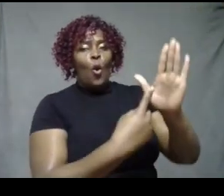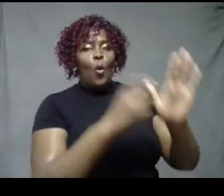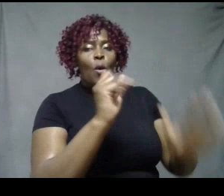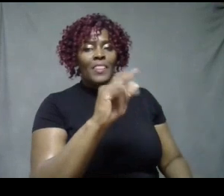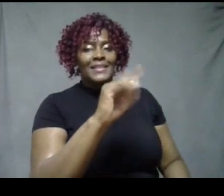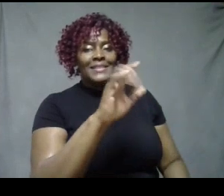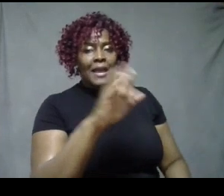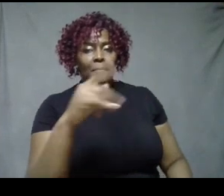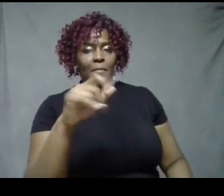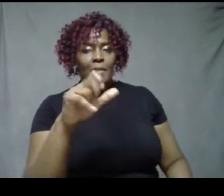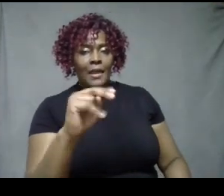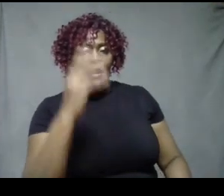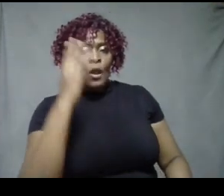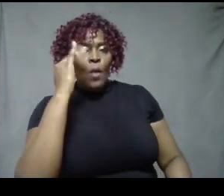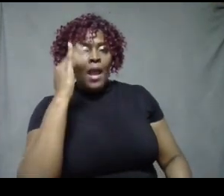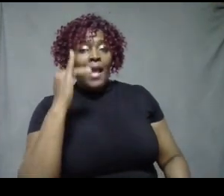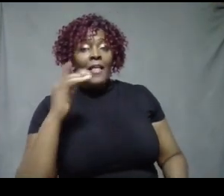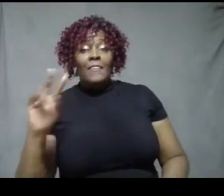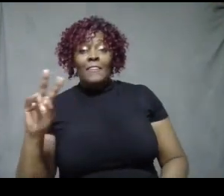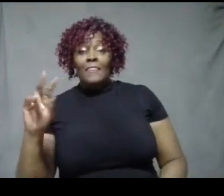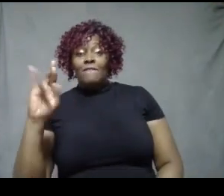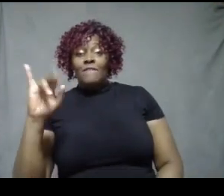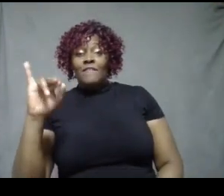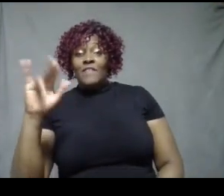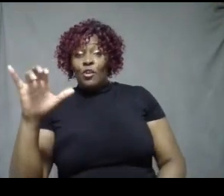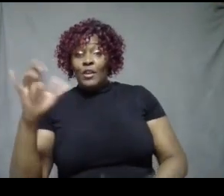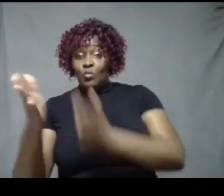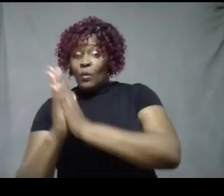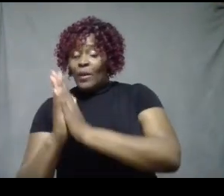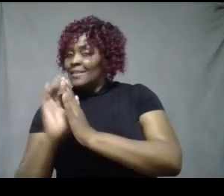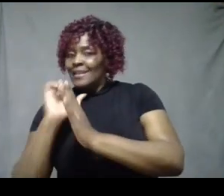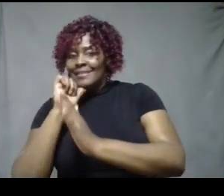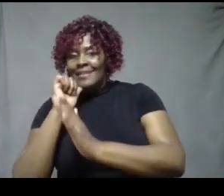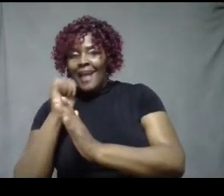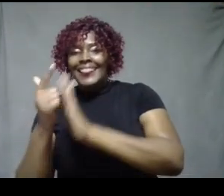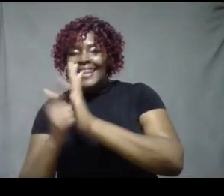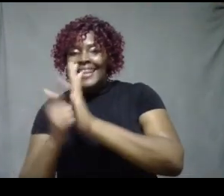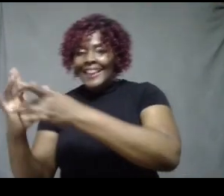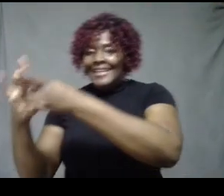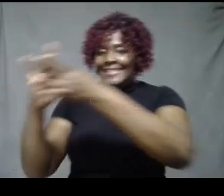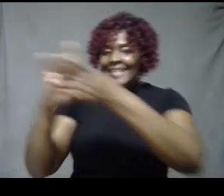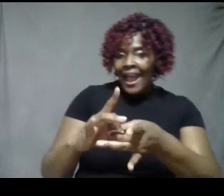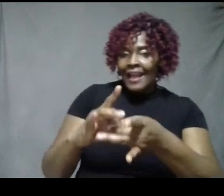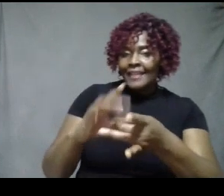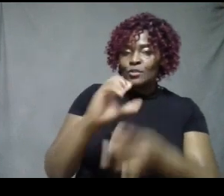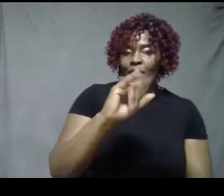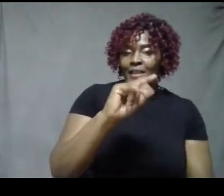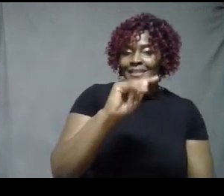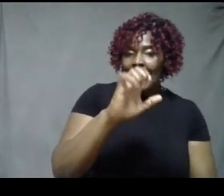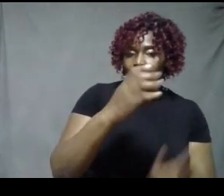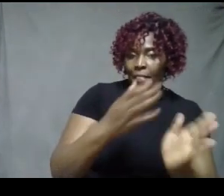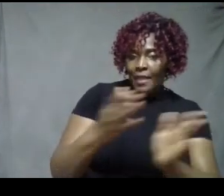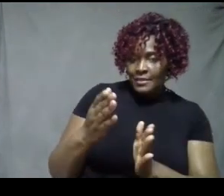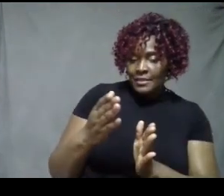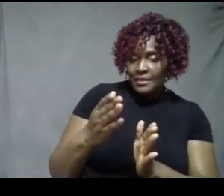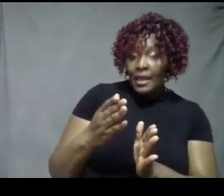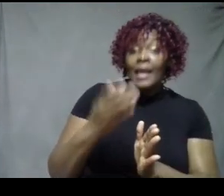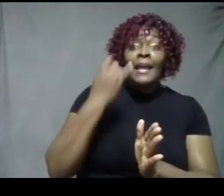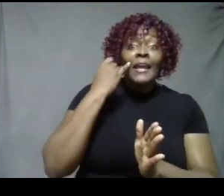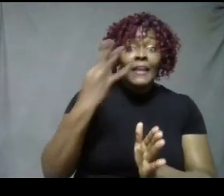not legally tied to the site plan. The variance can move at a different pace. If the goal is to see them